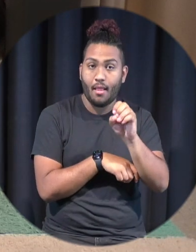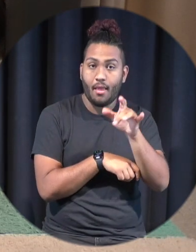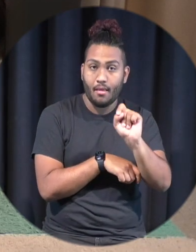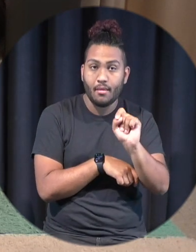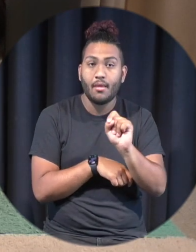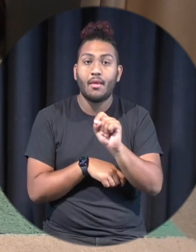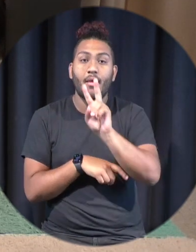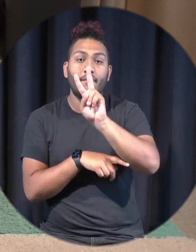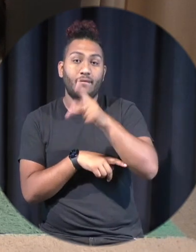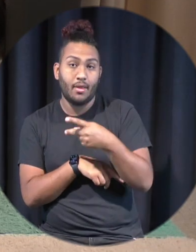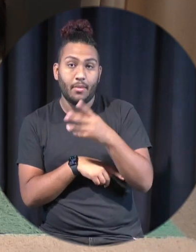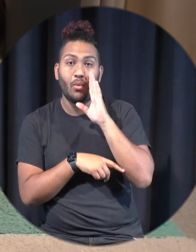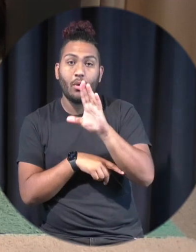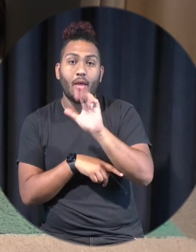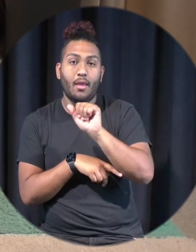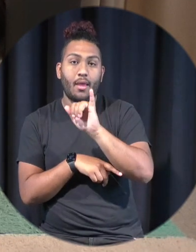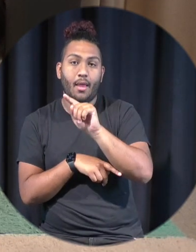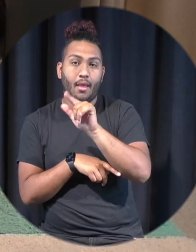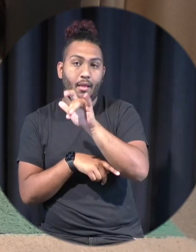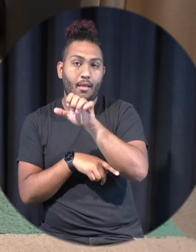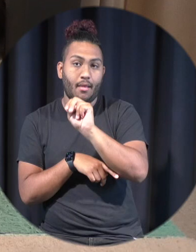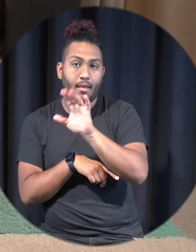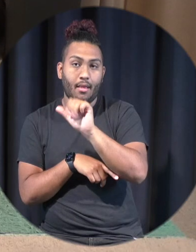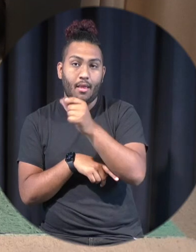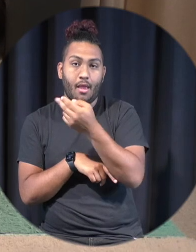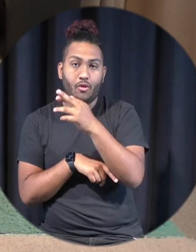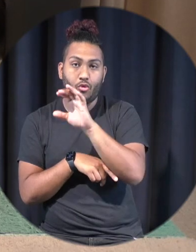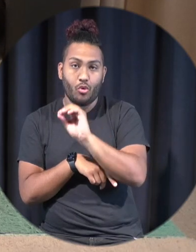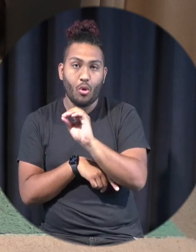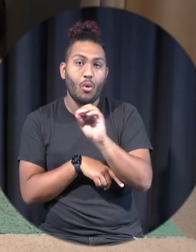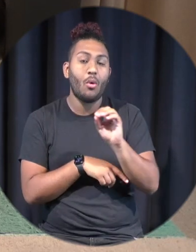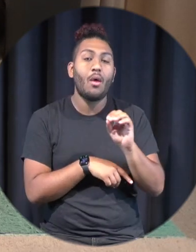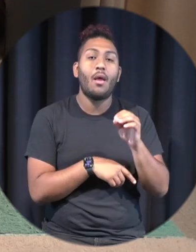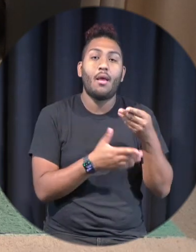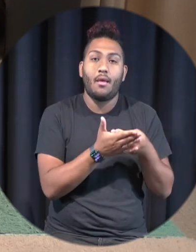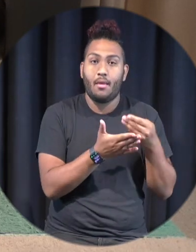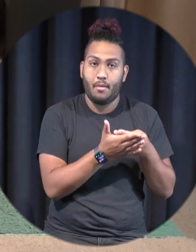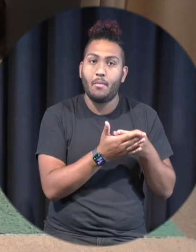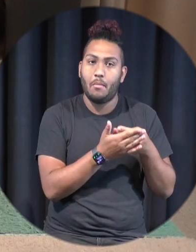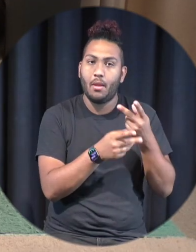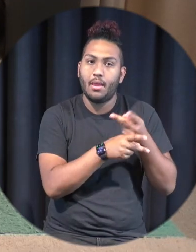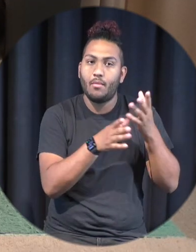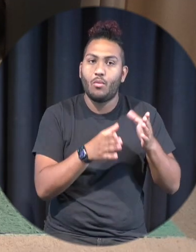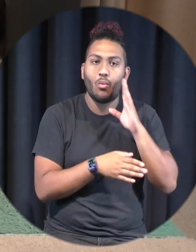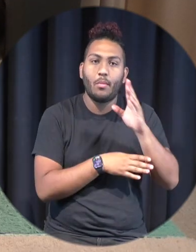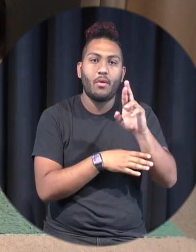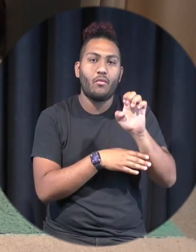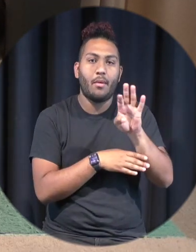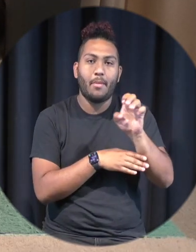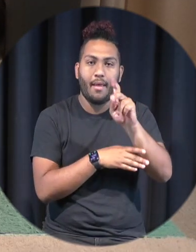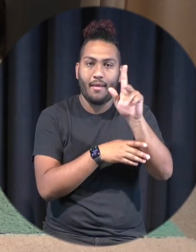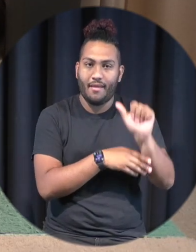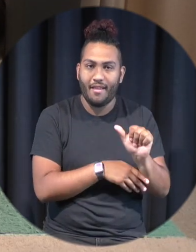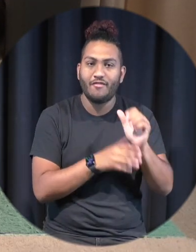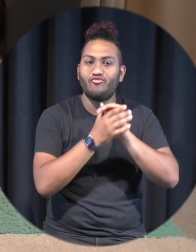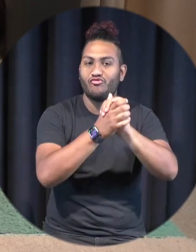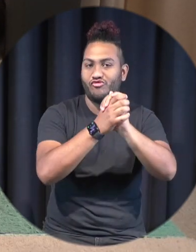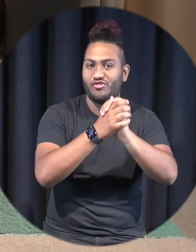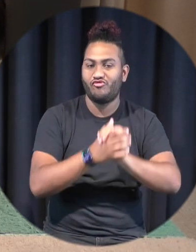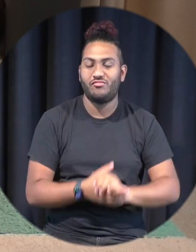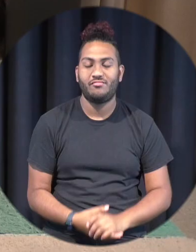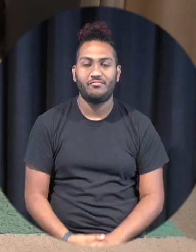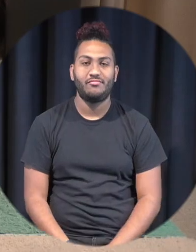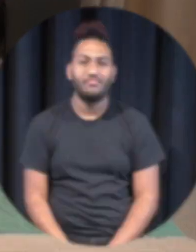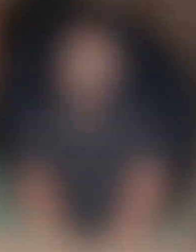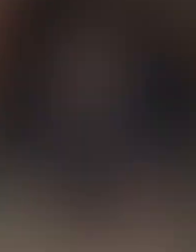Vice President Caitlin Castro, and Treasurer will be Rebecca DeOra. Congratulations.